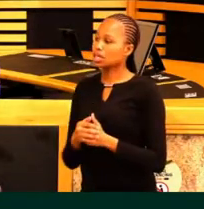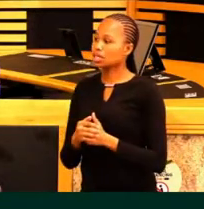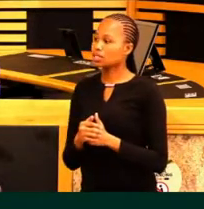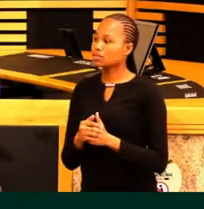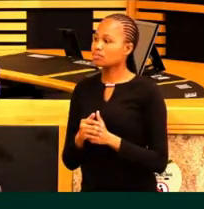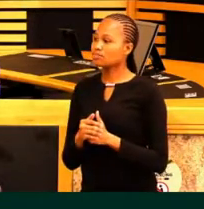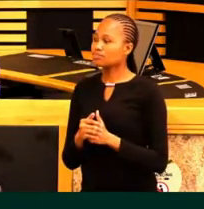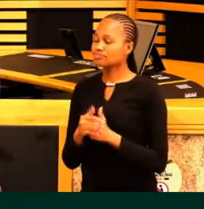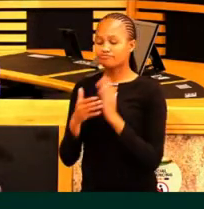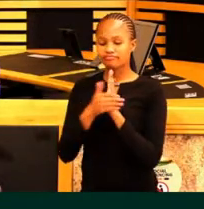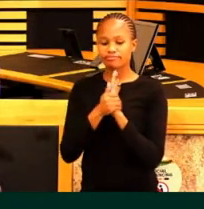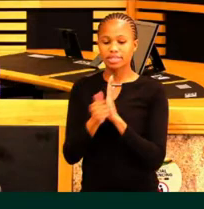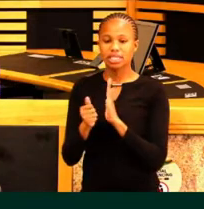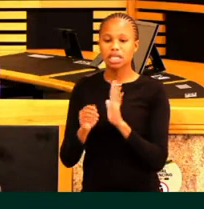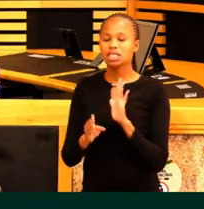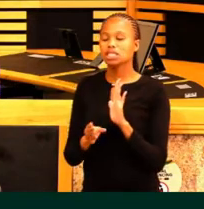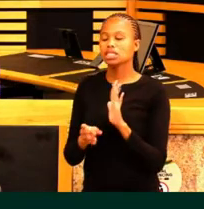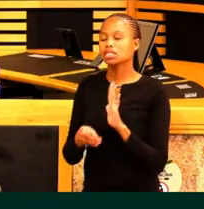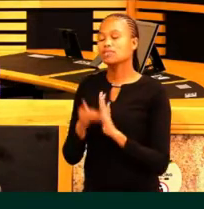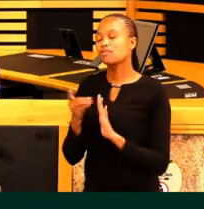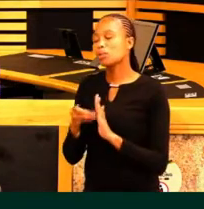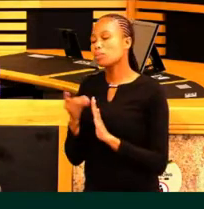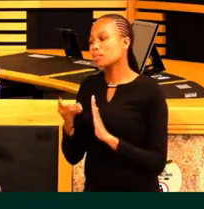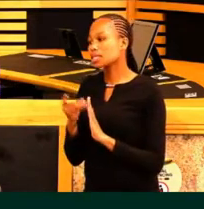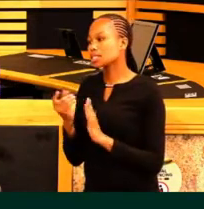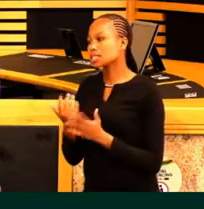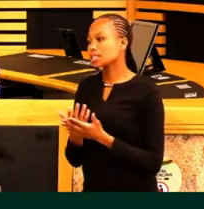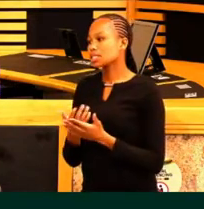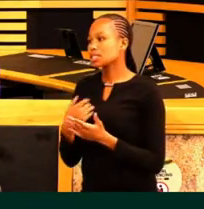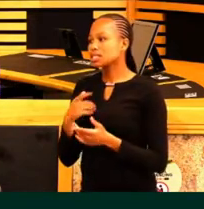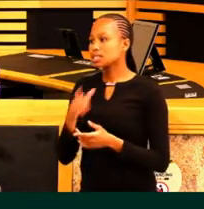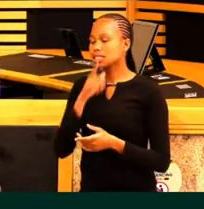development is